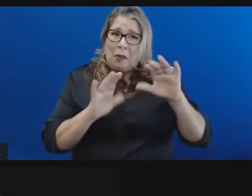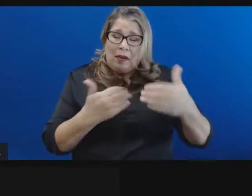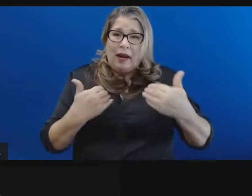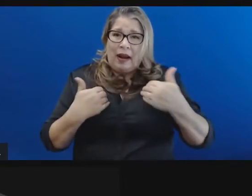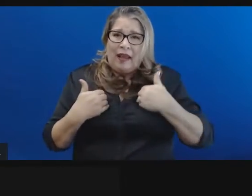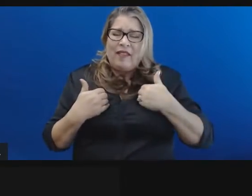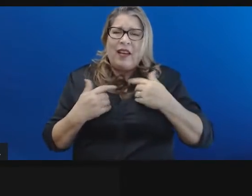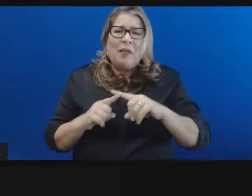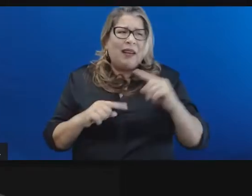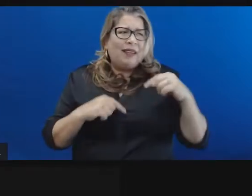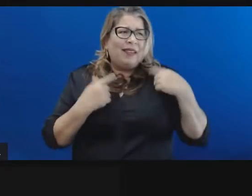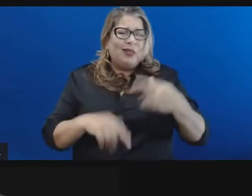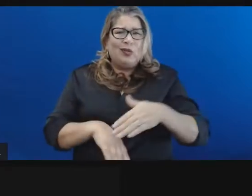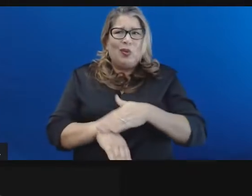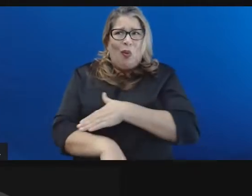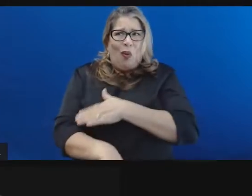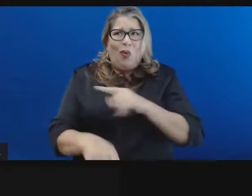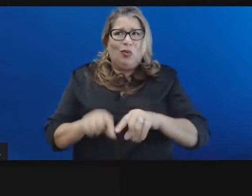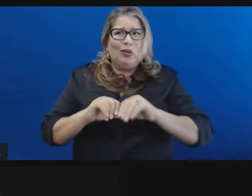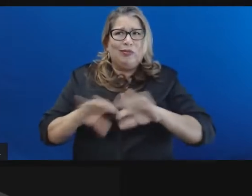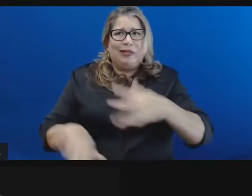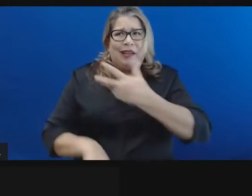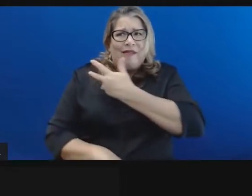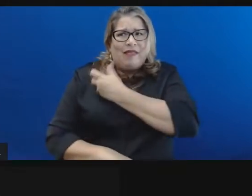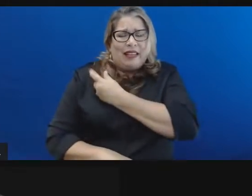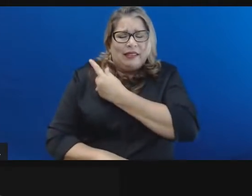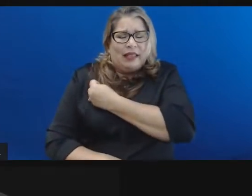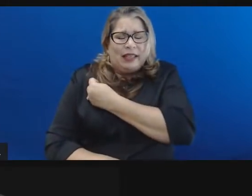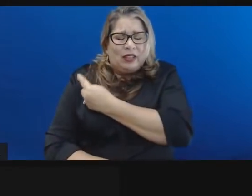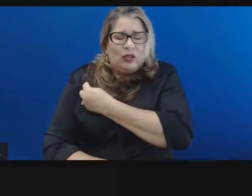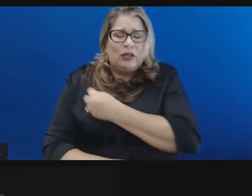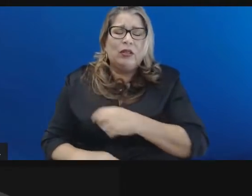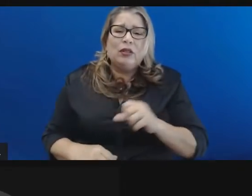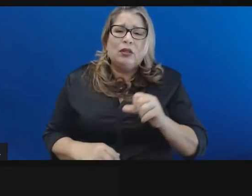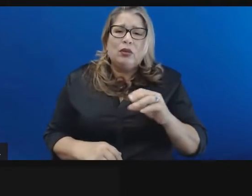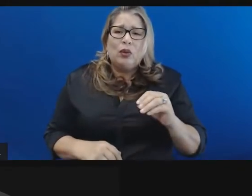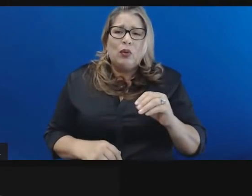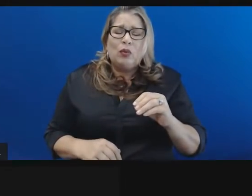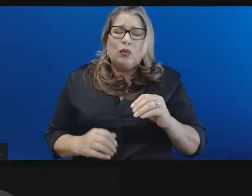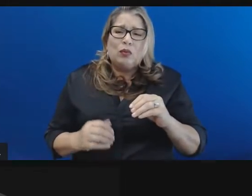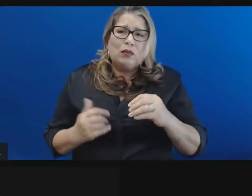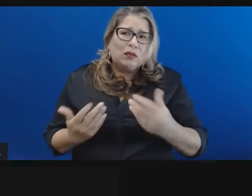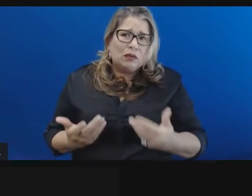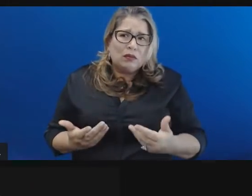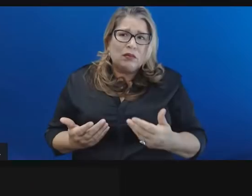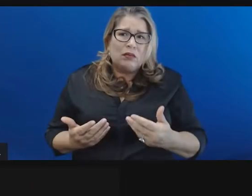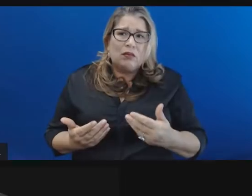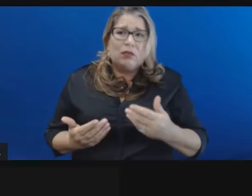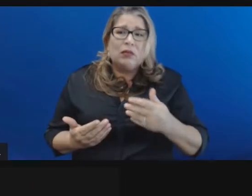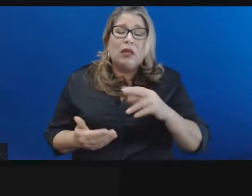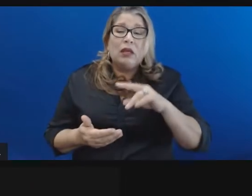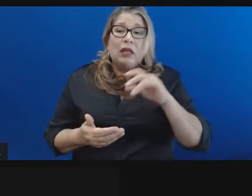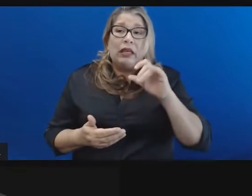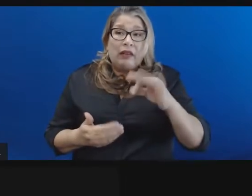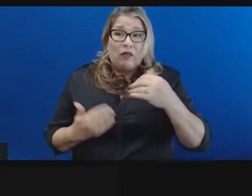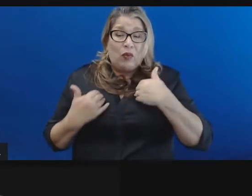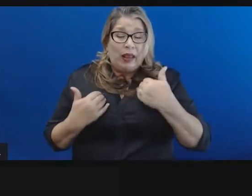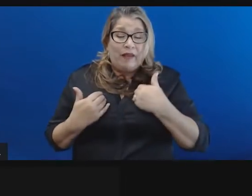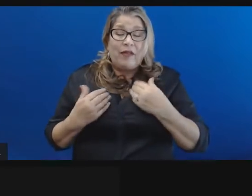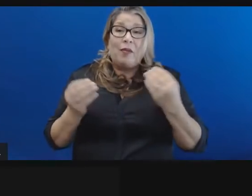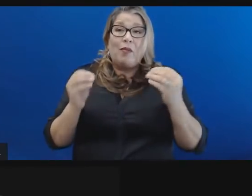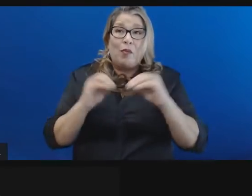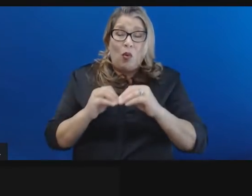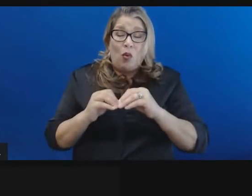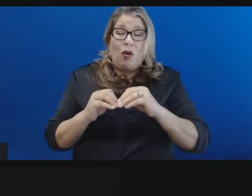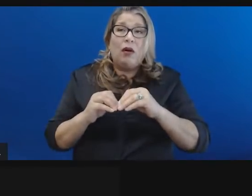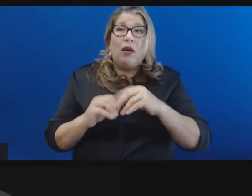hurt California? And given the guidance and the fact that the state now has large vaccination sites, could this prompt the state